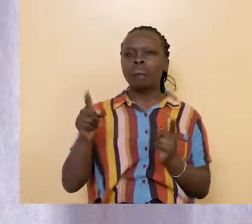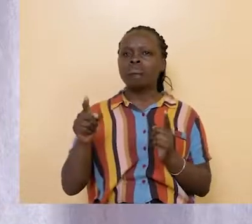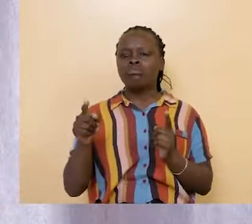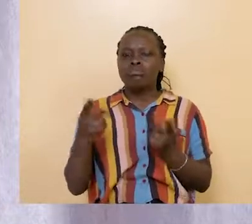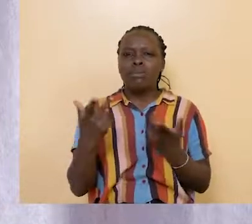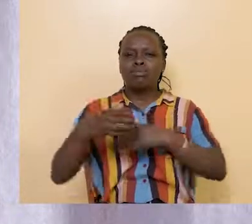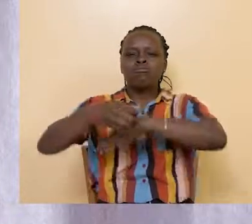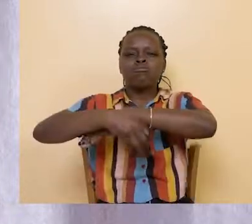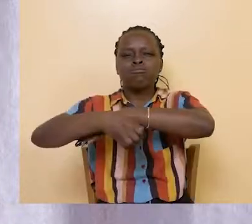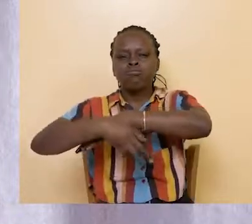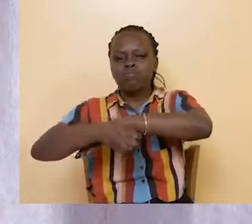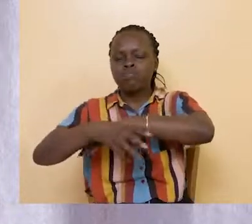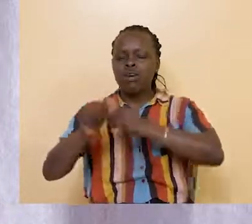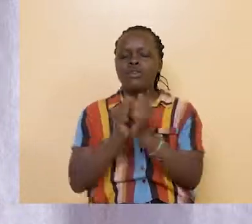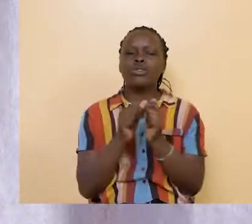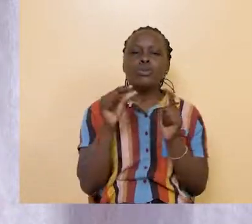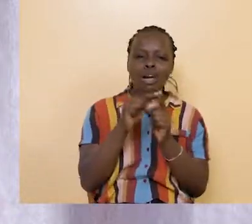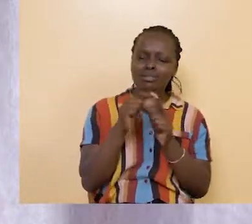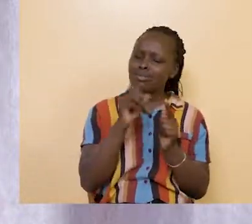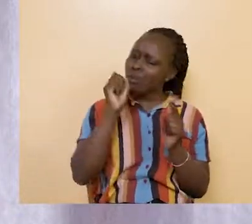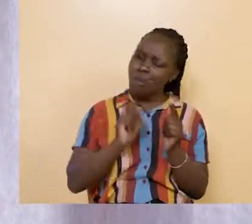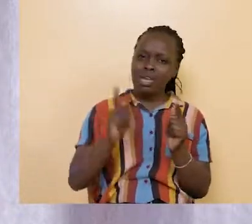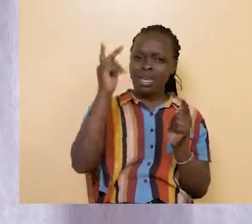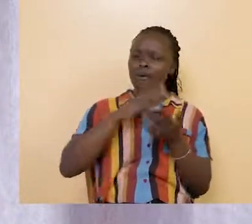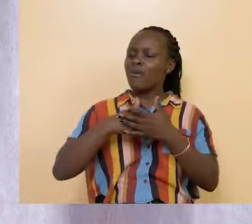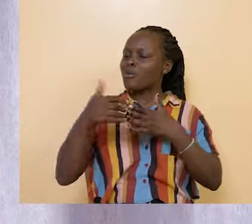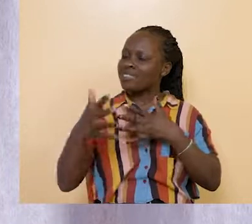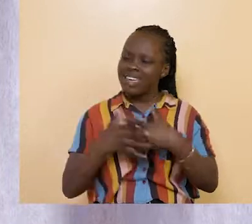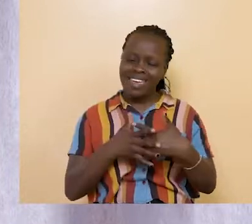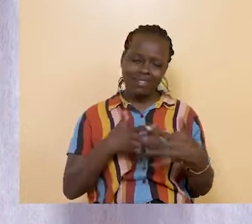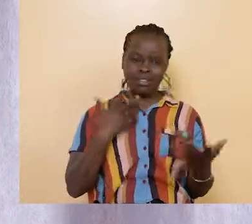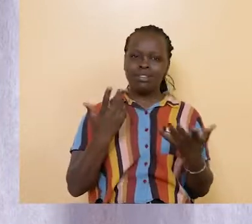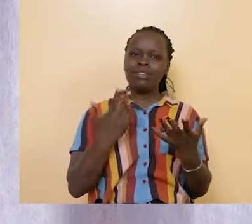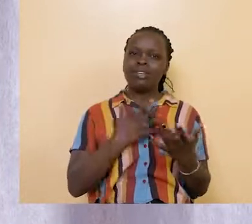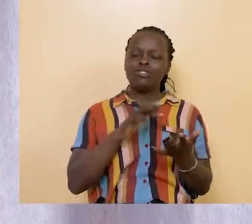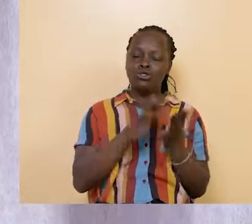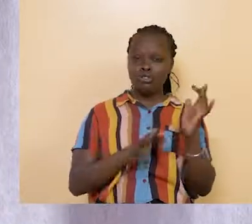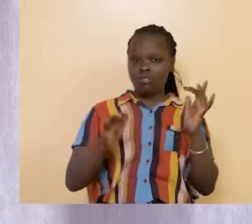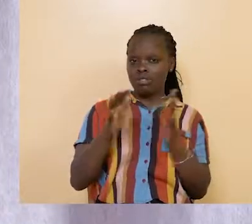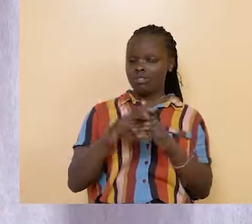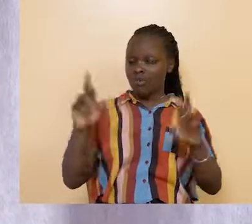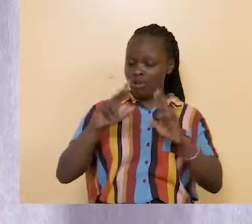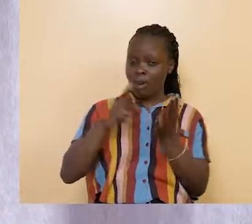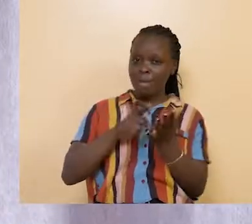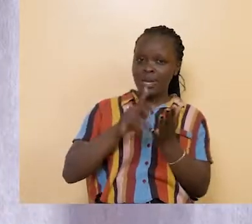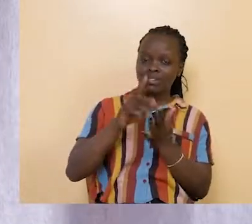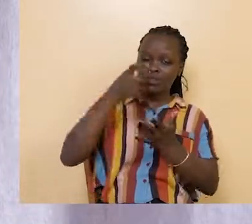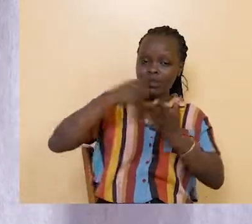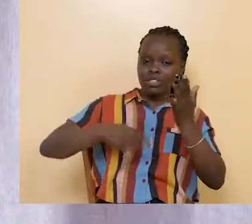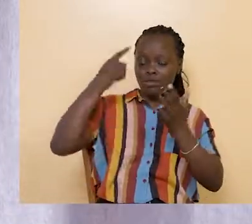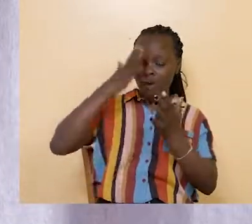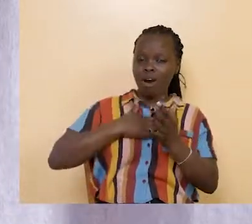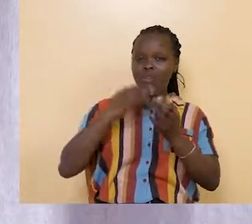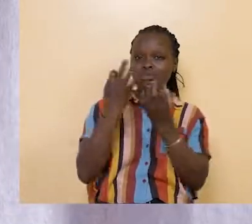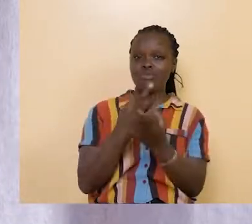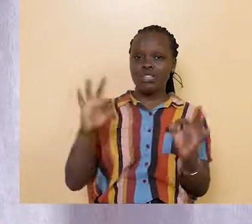therapy so that you can deal with the trauma of the words that have broken you, whatever it takes, Jesus has already paid the price for our